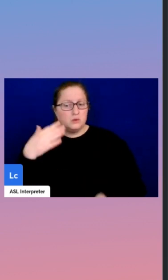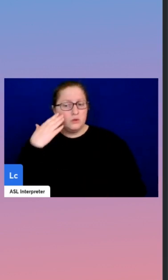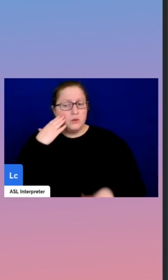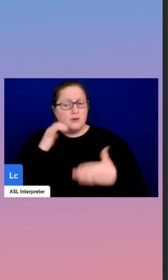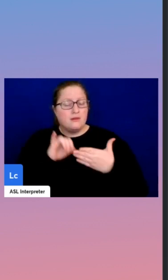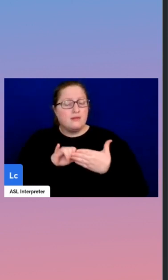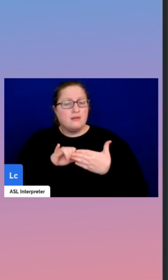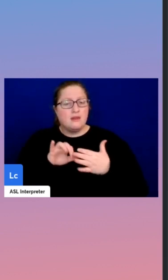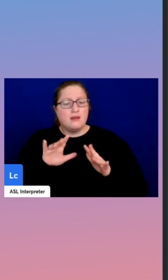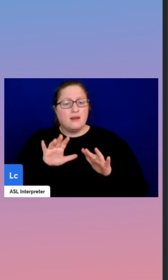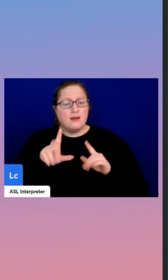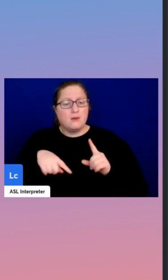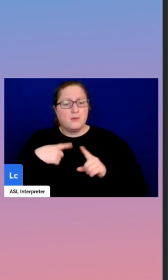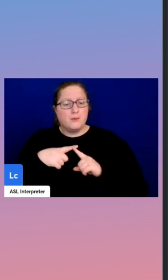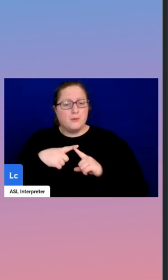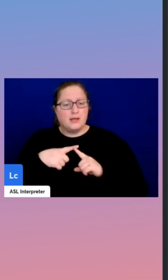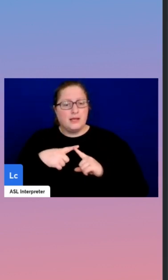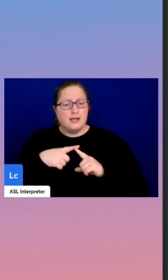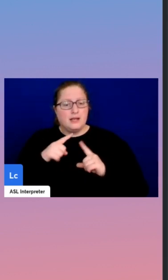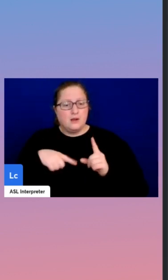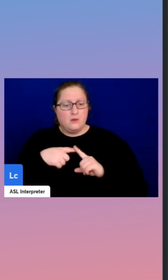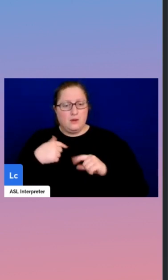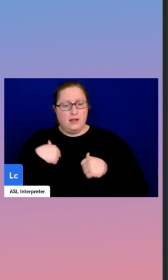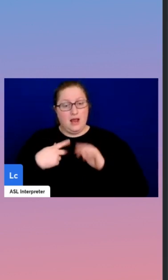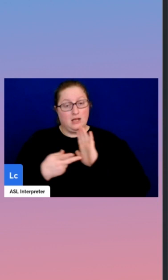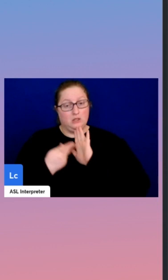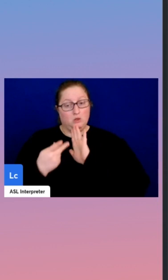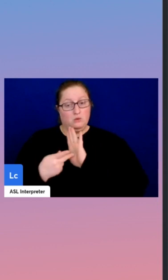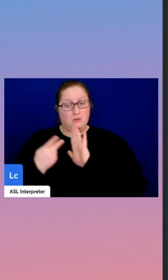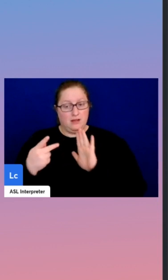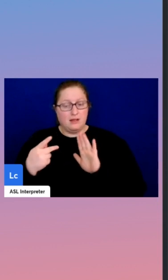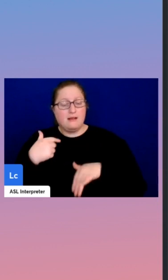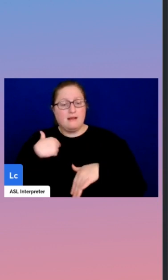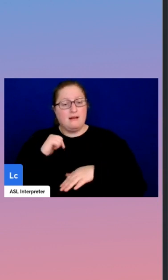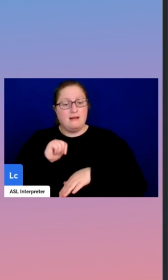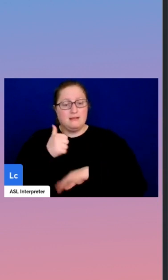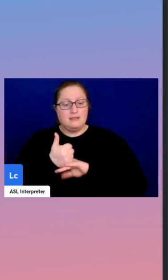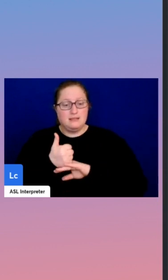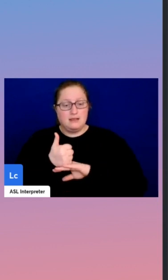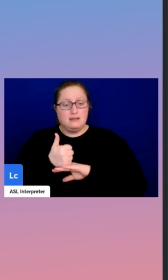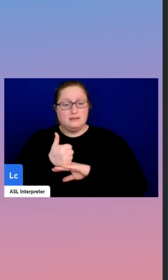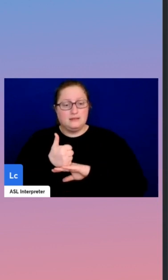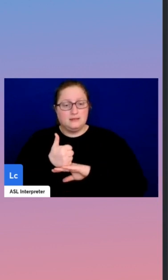when I deprecated, in fact, I set the old